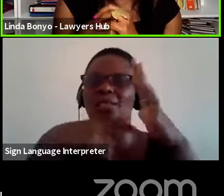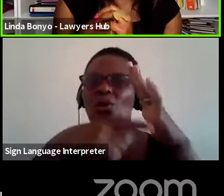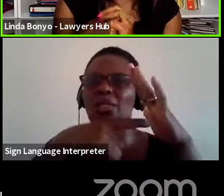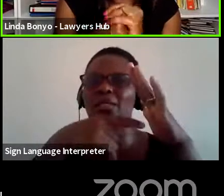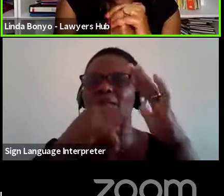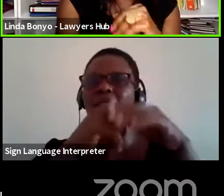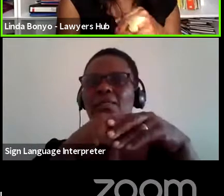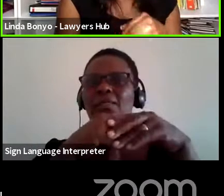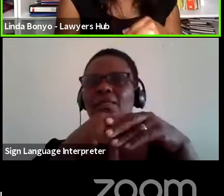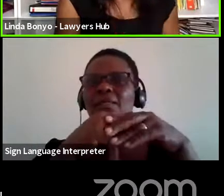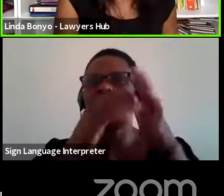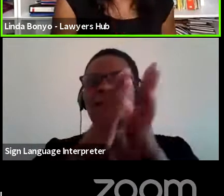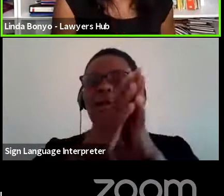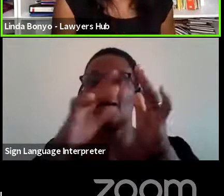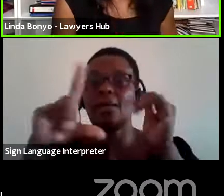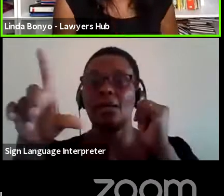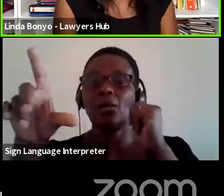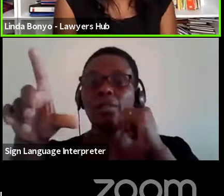of community